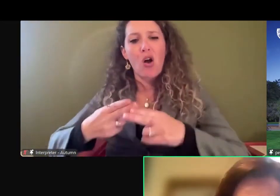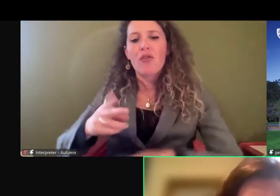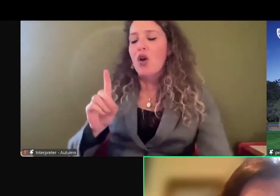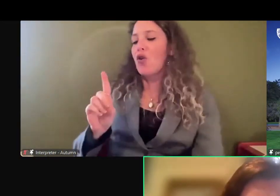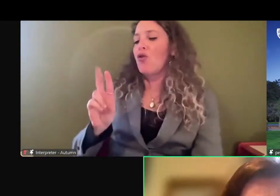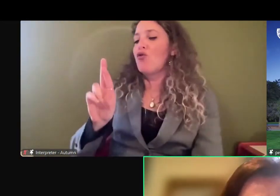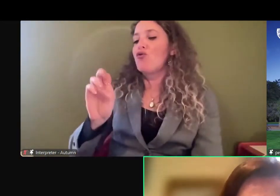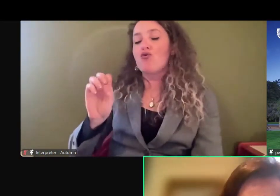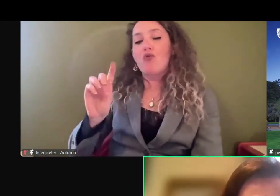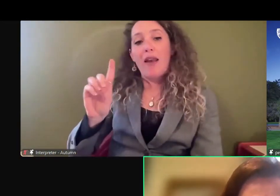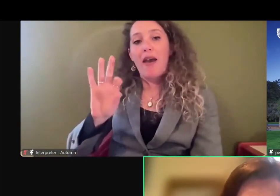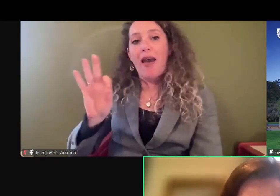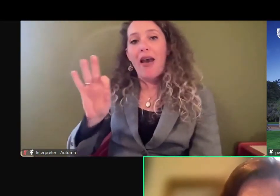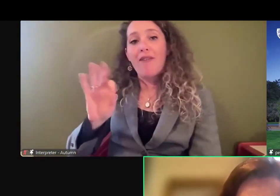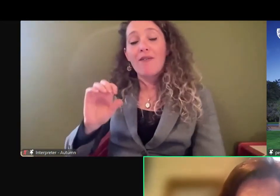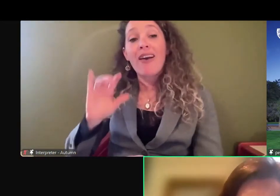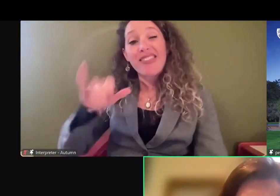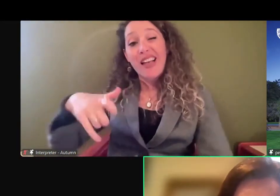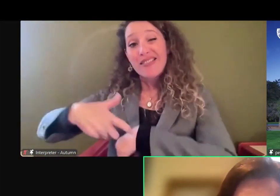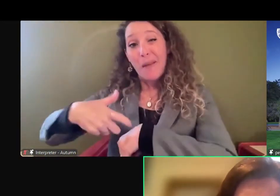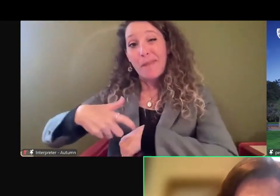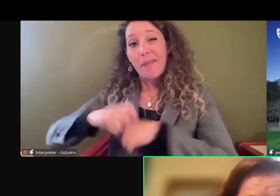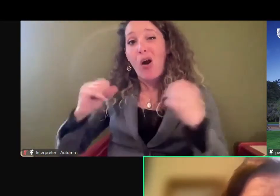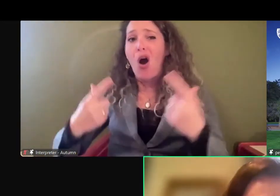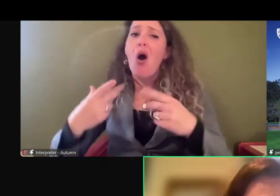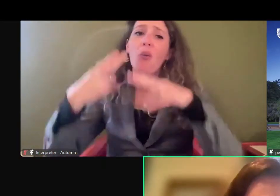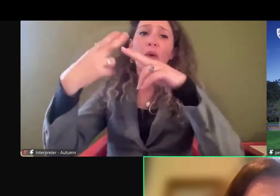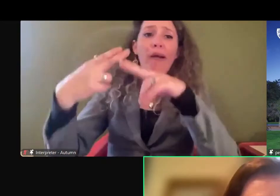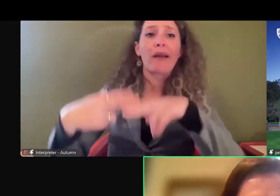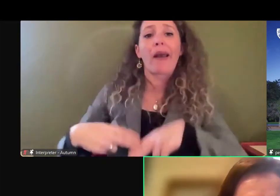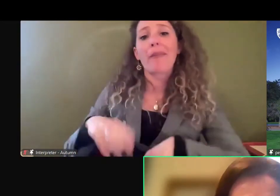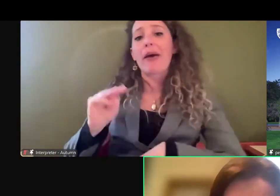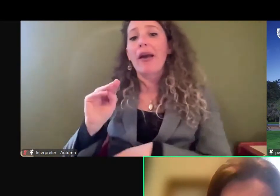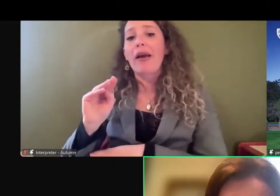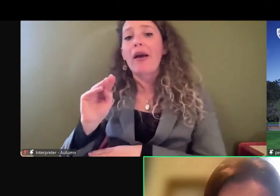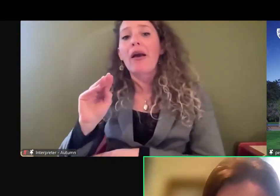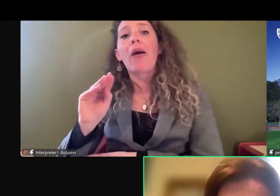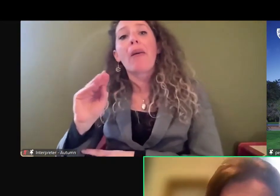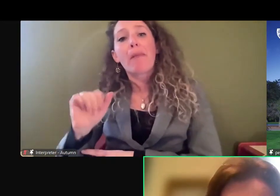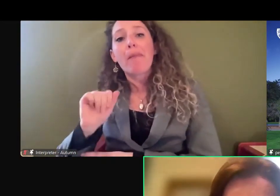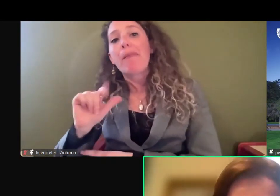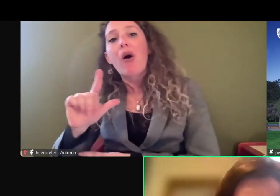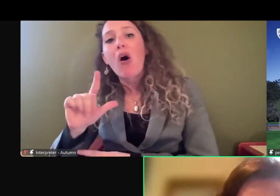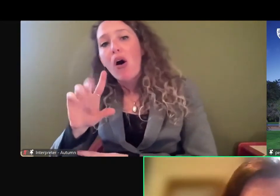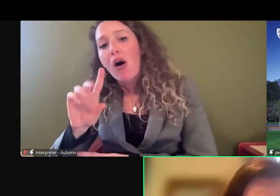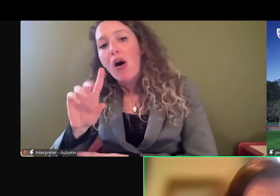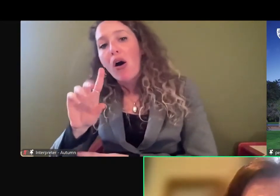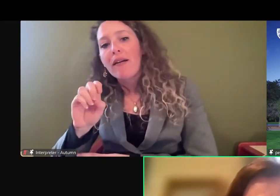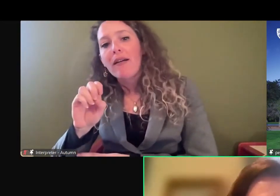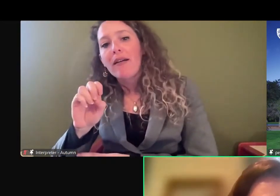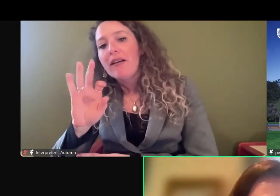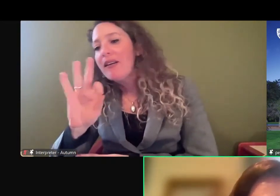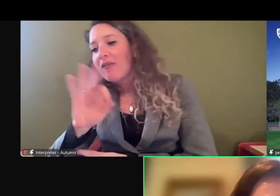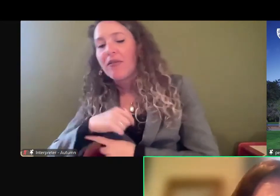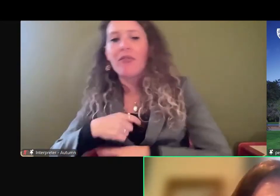all of the civil rights organizations were named like MALDEF, the Mexican American Legal Defense Fund,